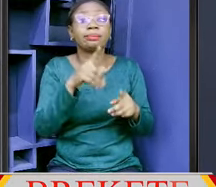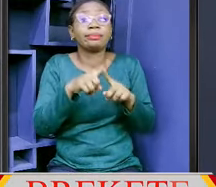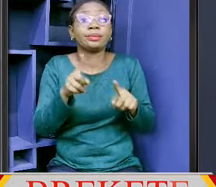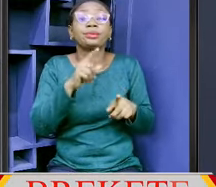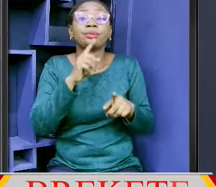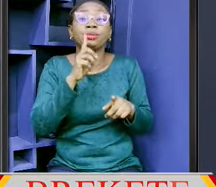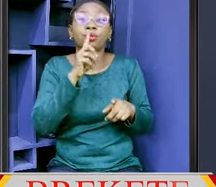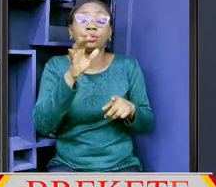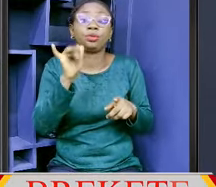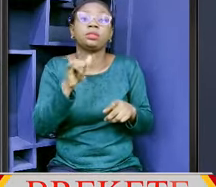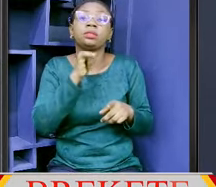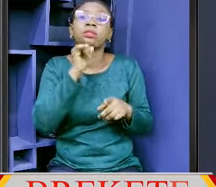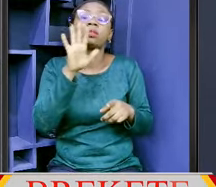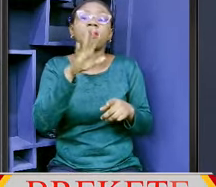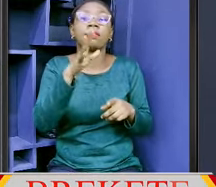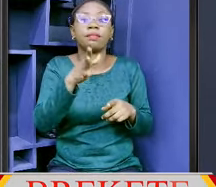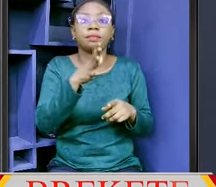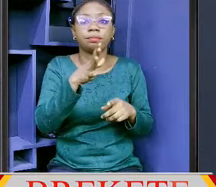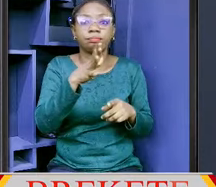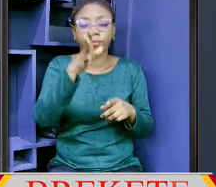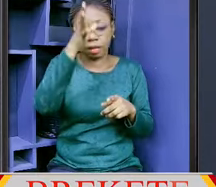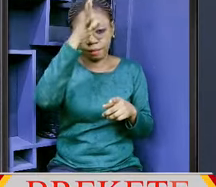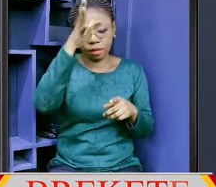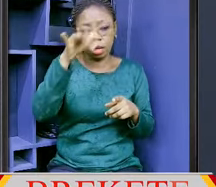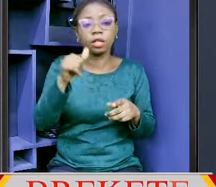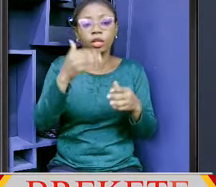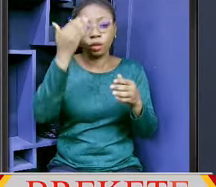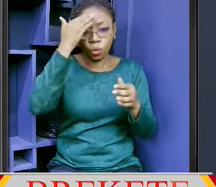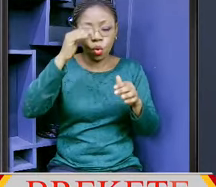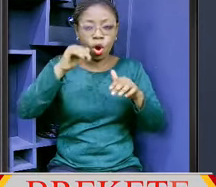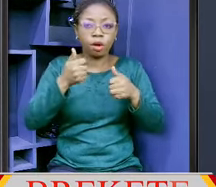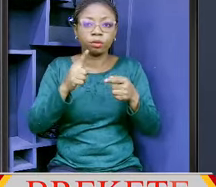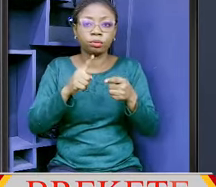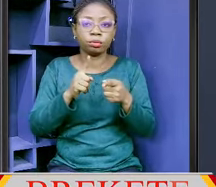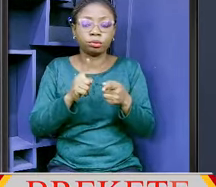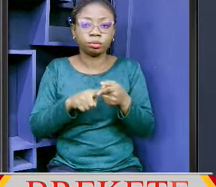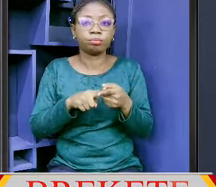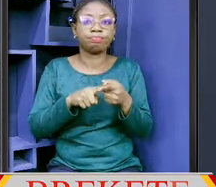father. Now then, Sabi misbehave for public.